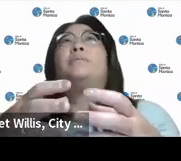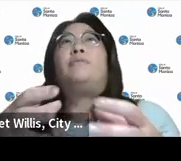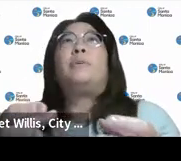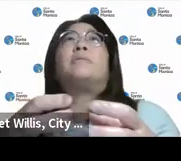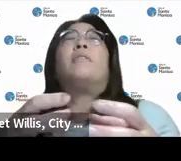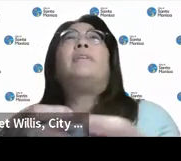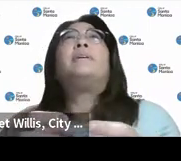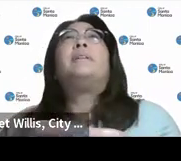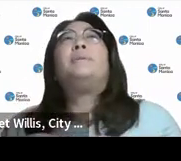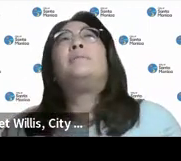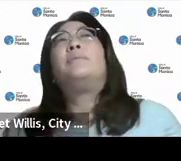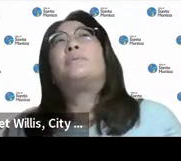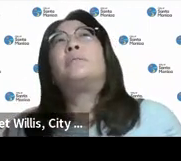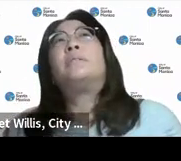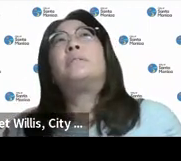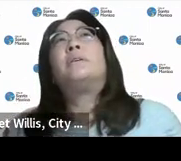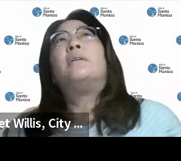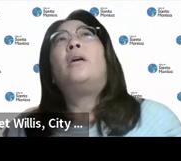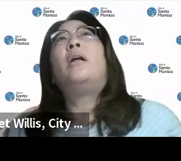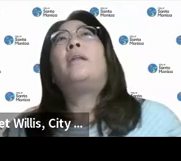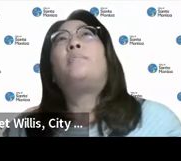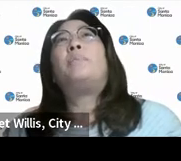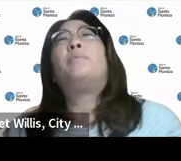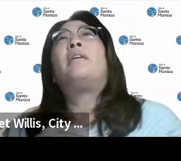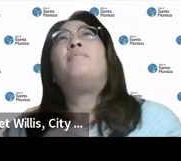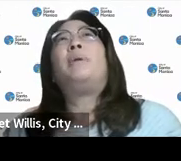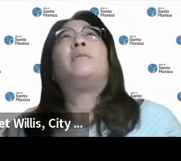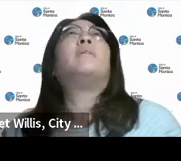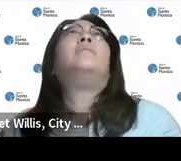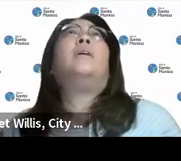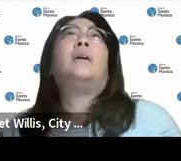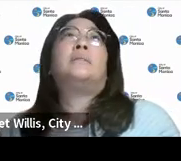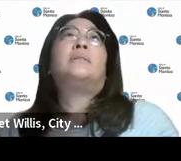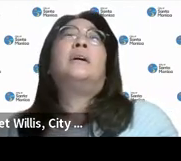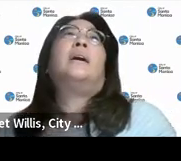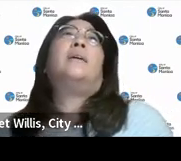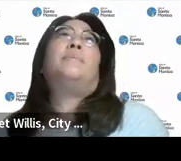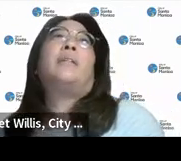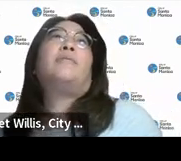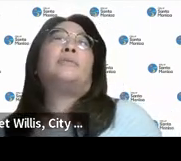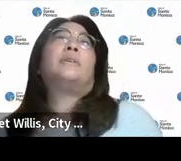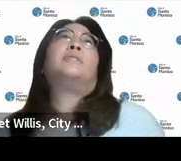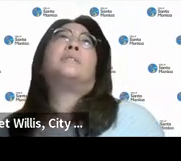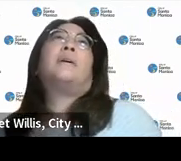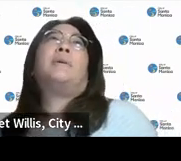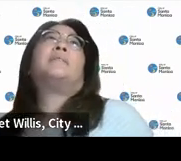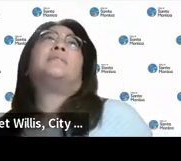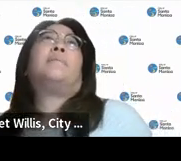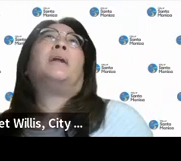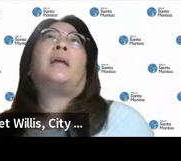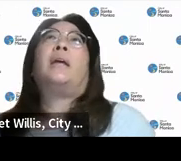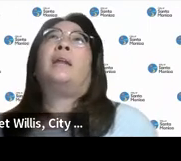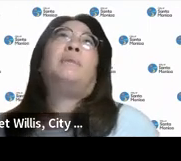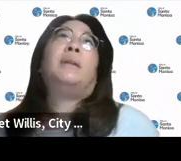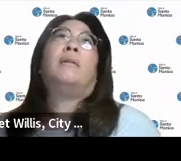being able to focus our very limited resources on the people that have been here the longest, not the folks that are just coming into